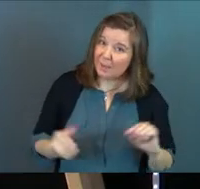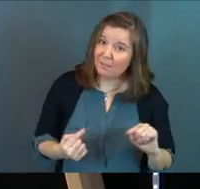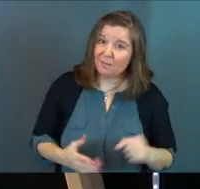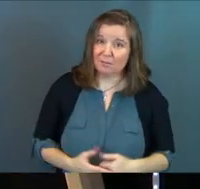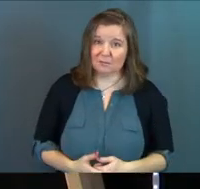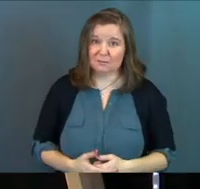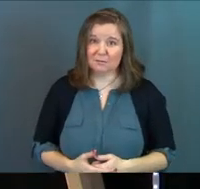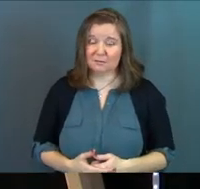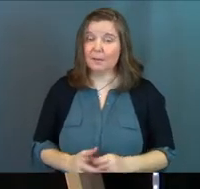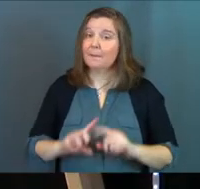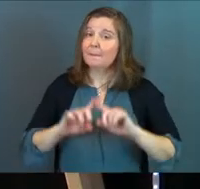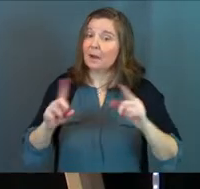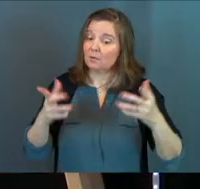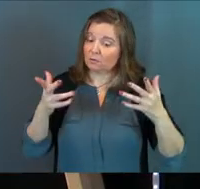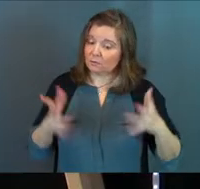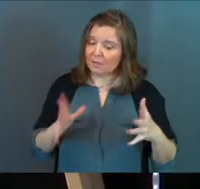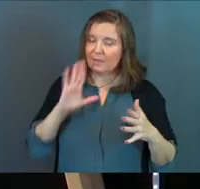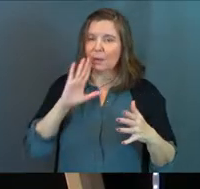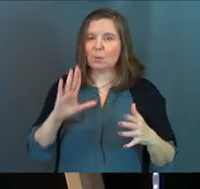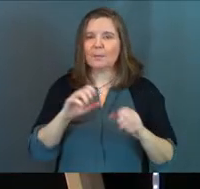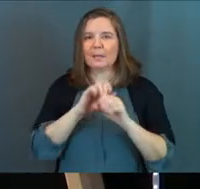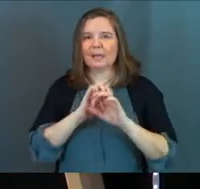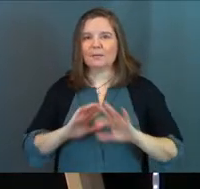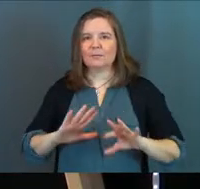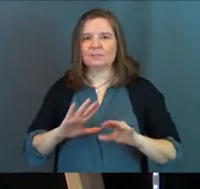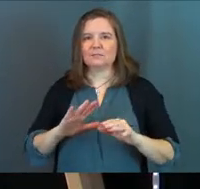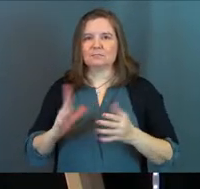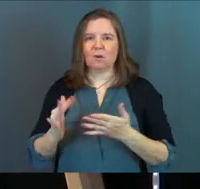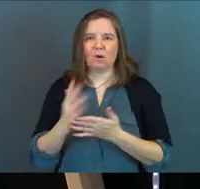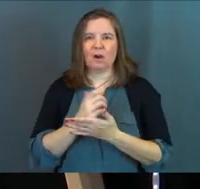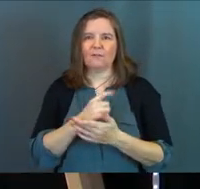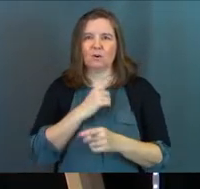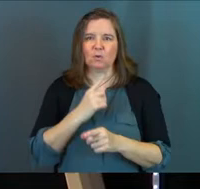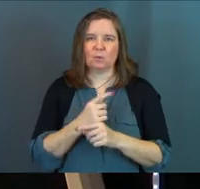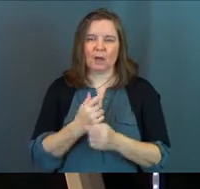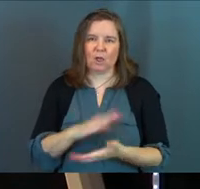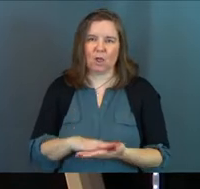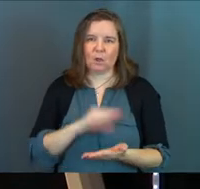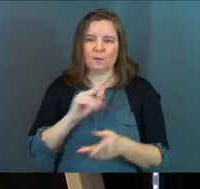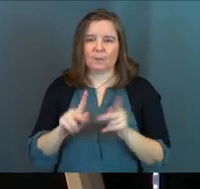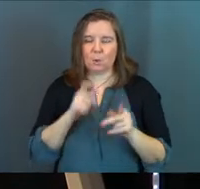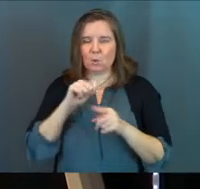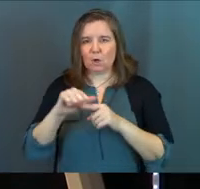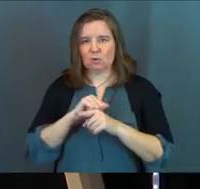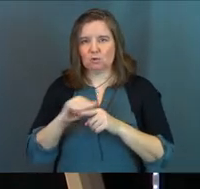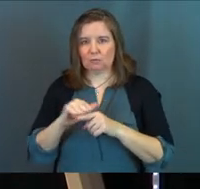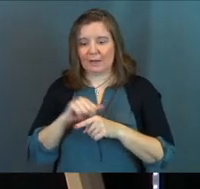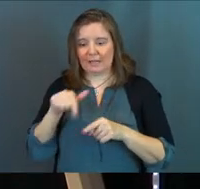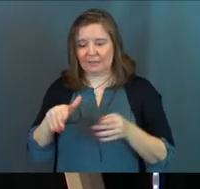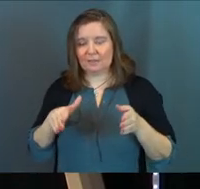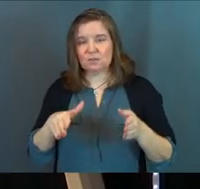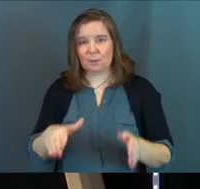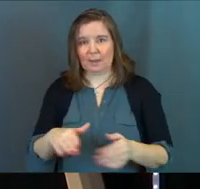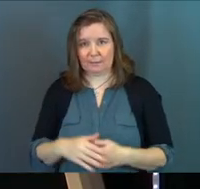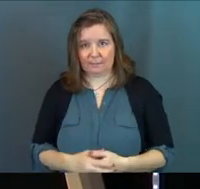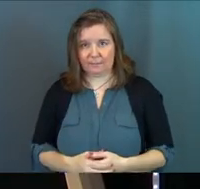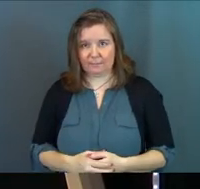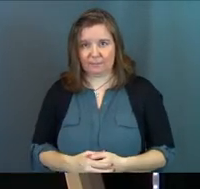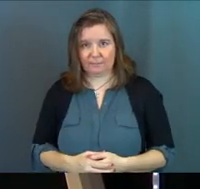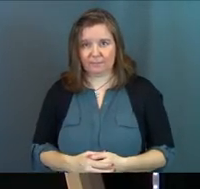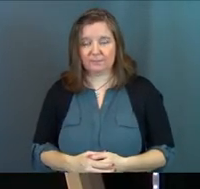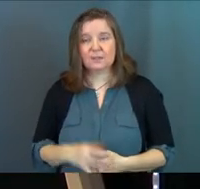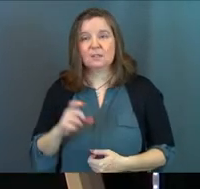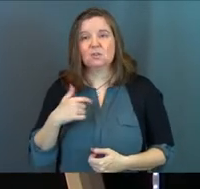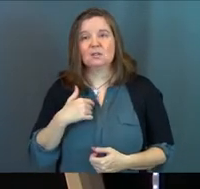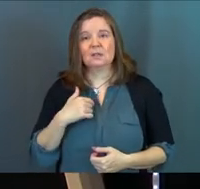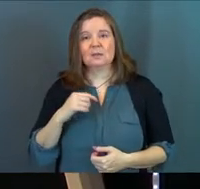painful. But afterward, there will be a peaceful harvest of right living for those who are trained in this way.